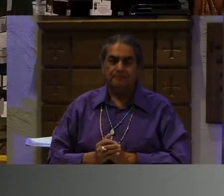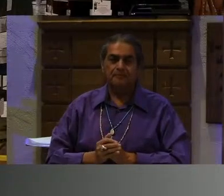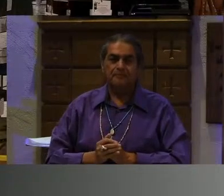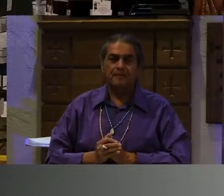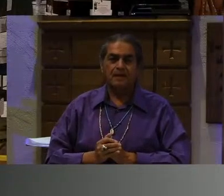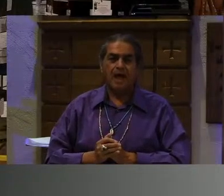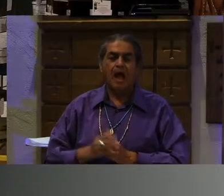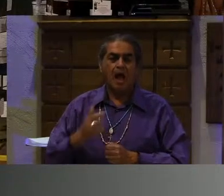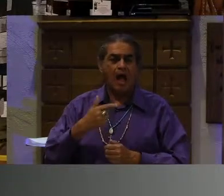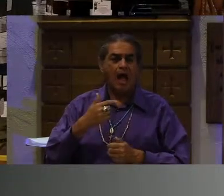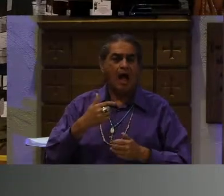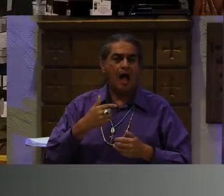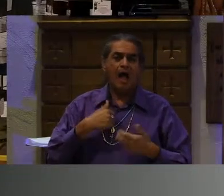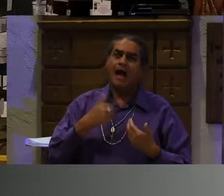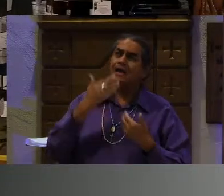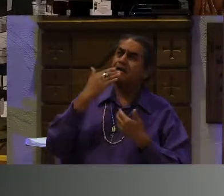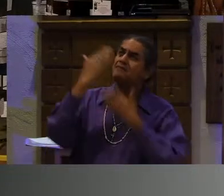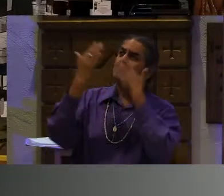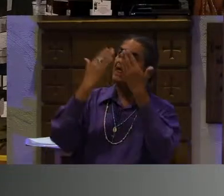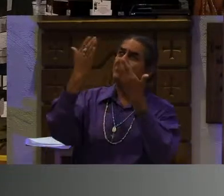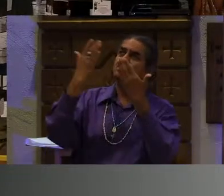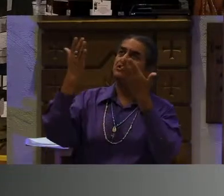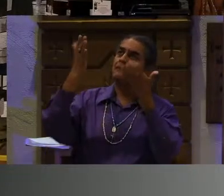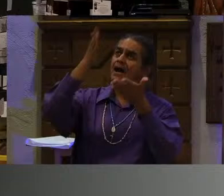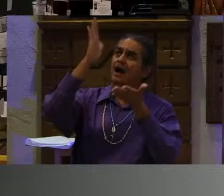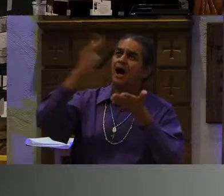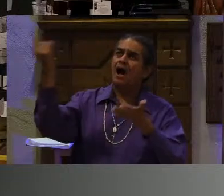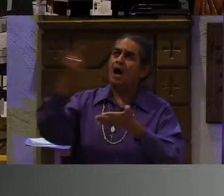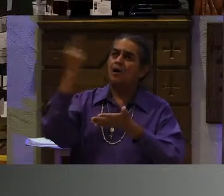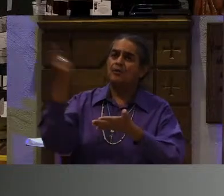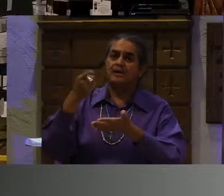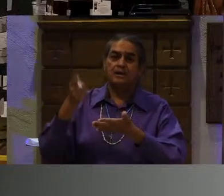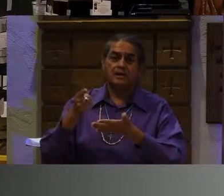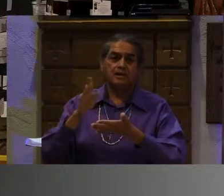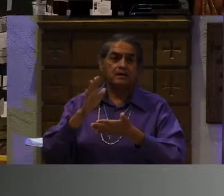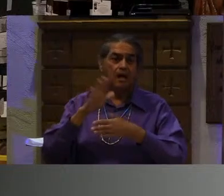I give thanks to my God always on your account